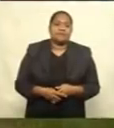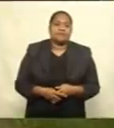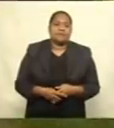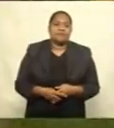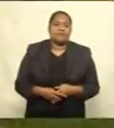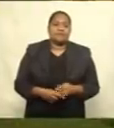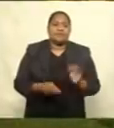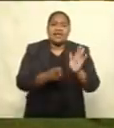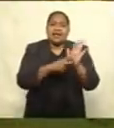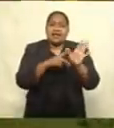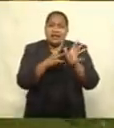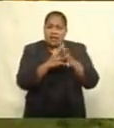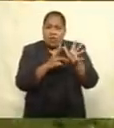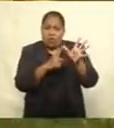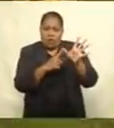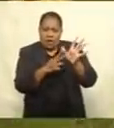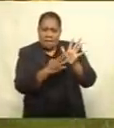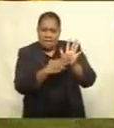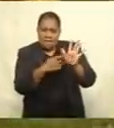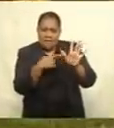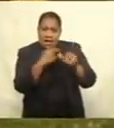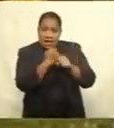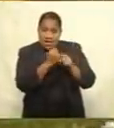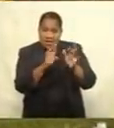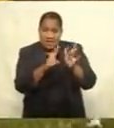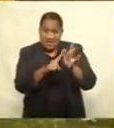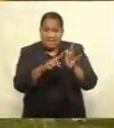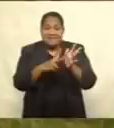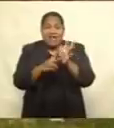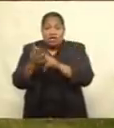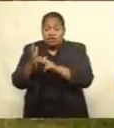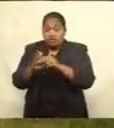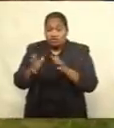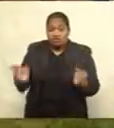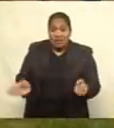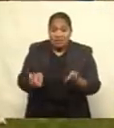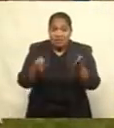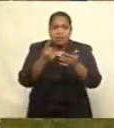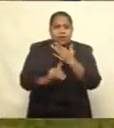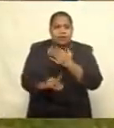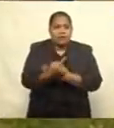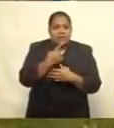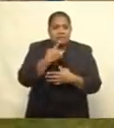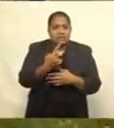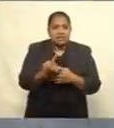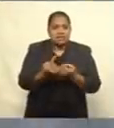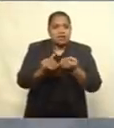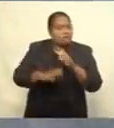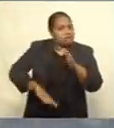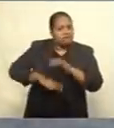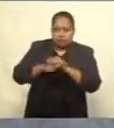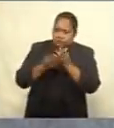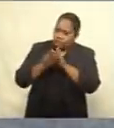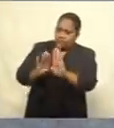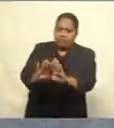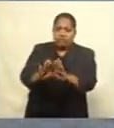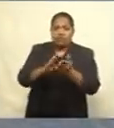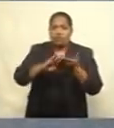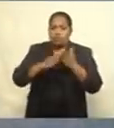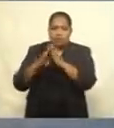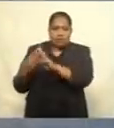Nawamangi village elder Apaitiana Reiki says they've imposed a total lockdown in the community and they will not receive